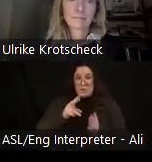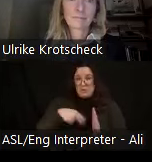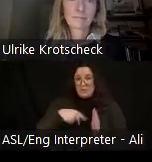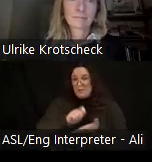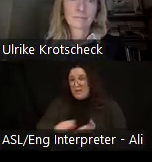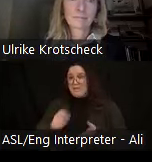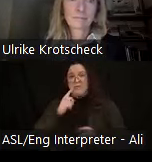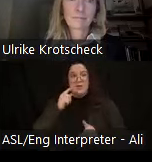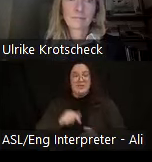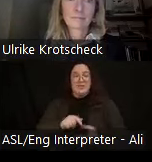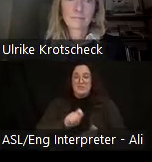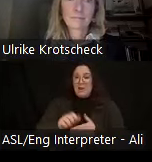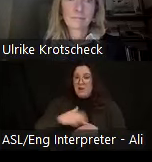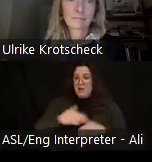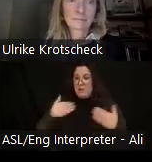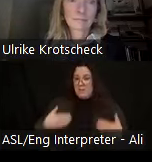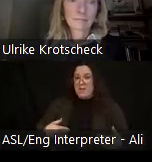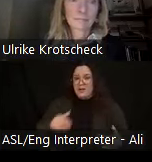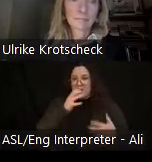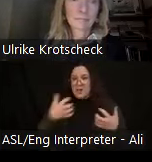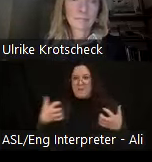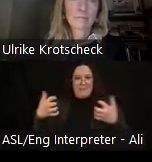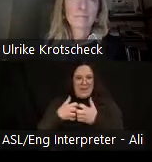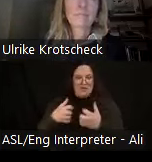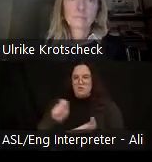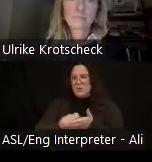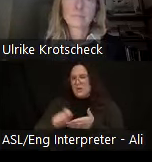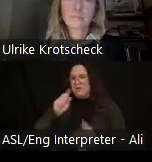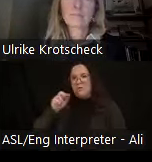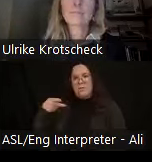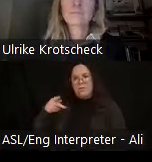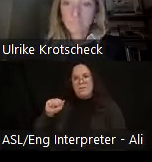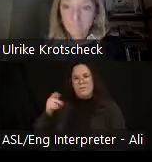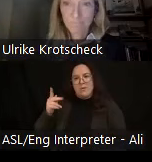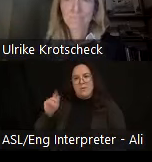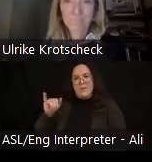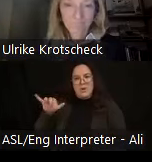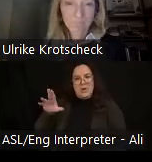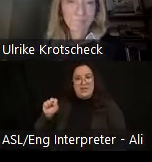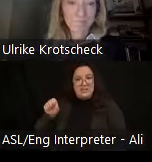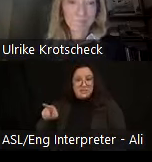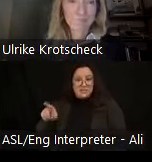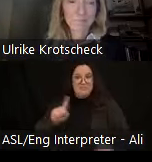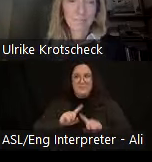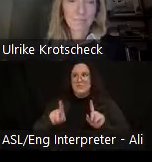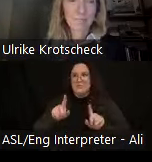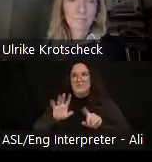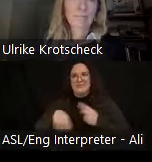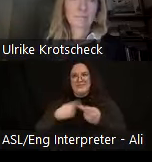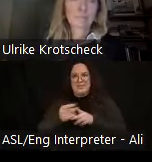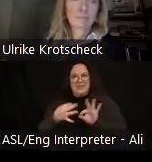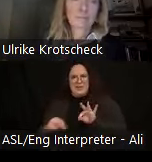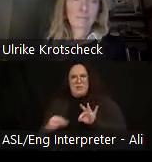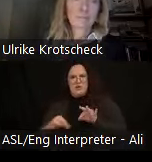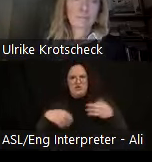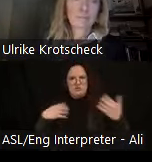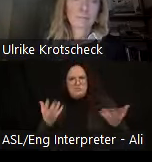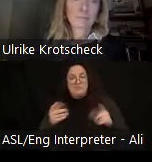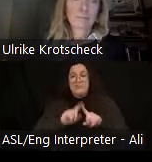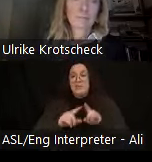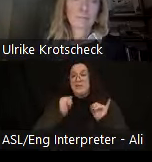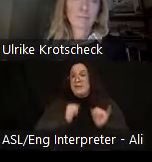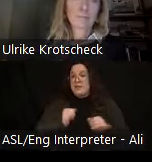but it does not match the writing we would have on papyrus. So I think it's almost like a different kind of language. We do have individual hieroglyphs that